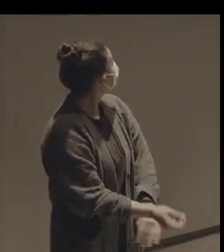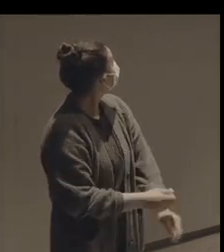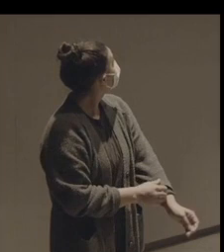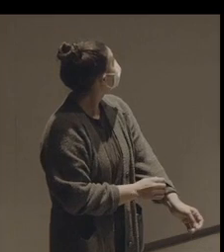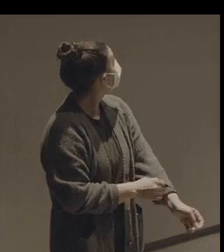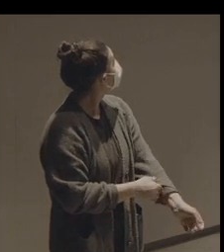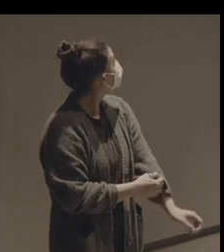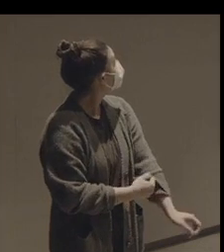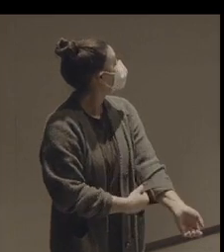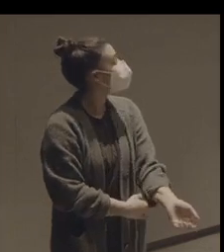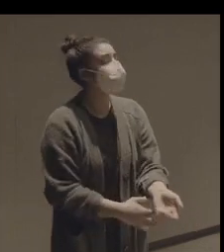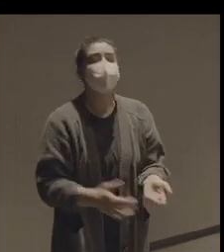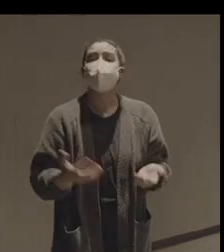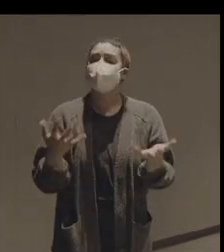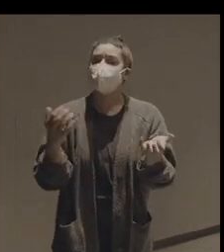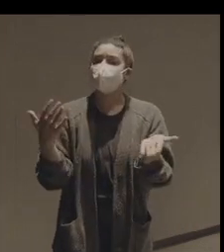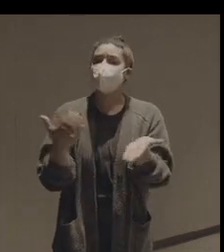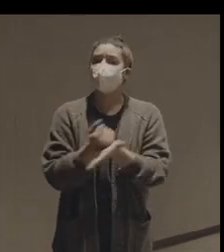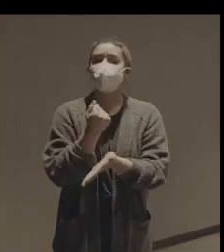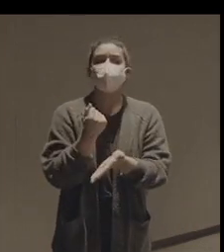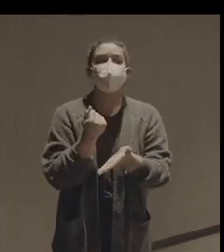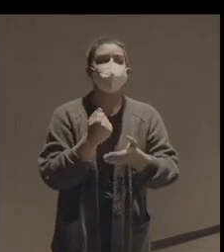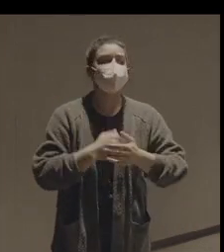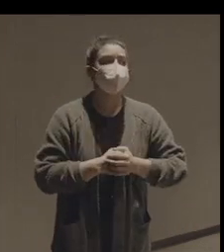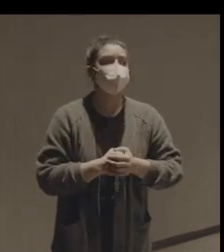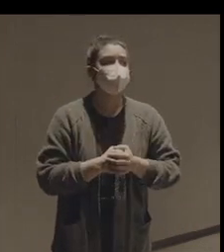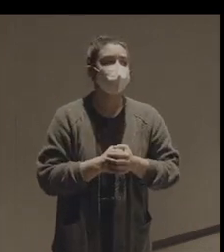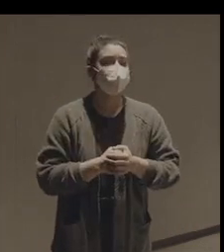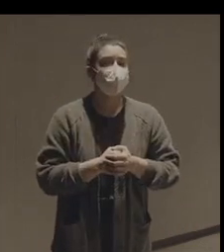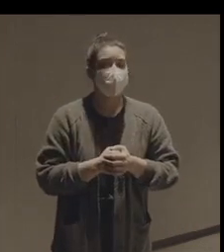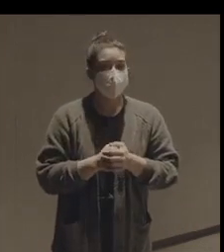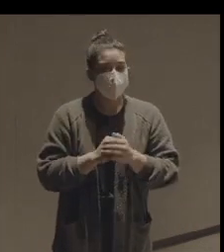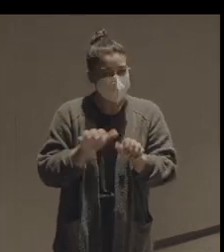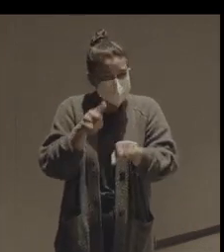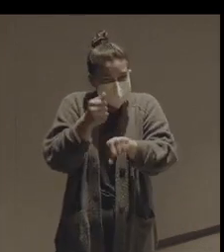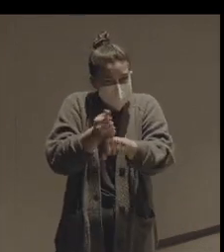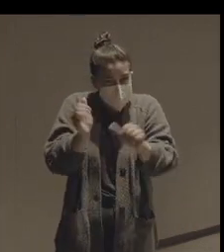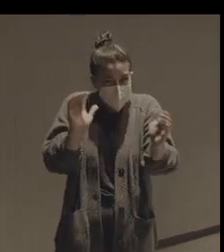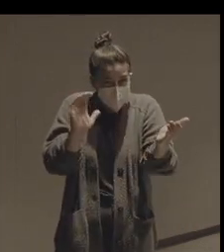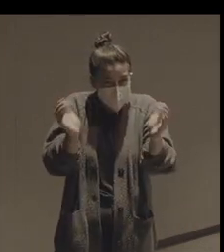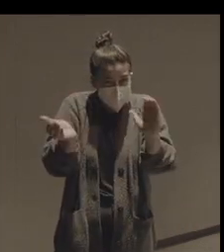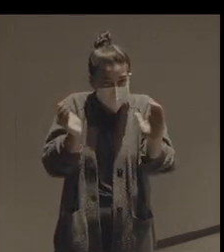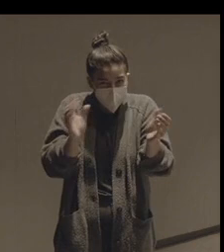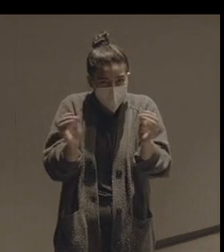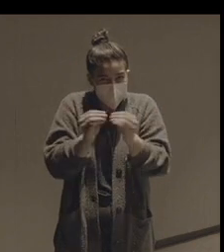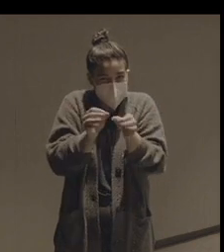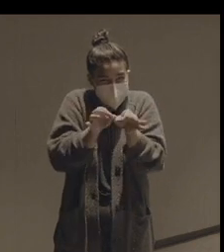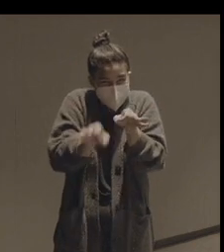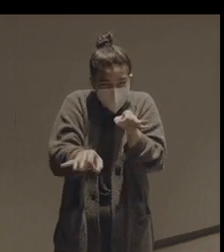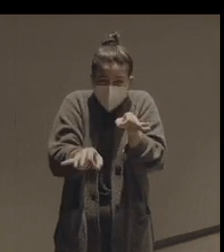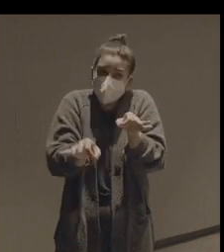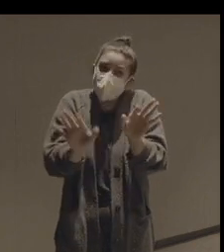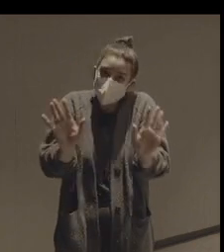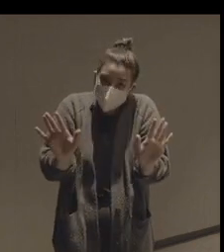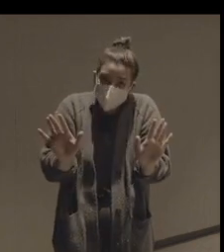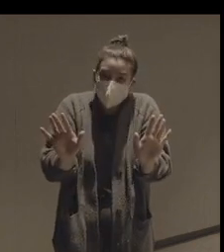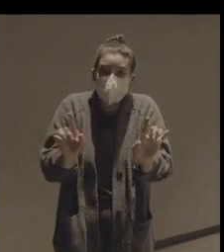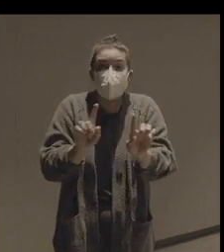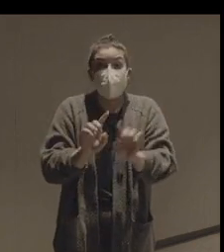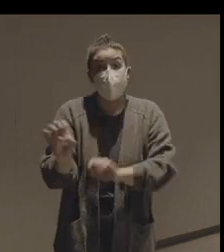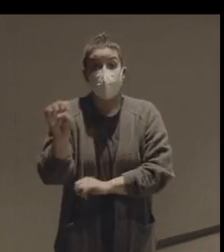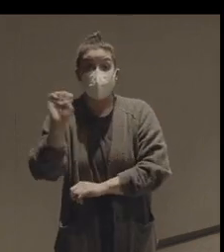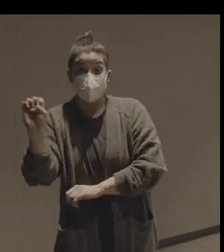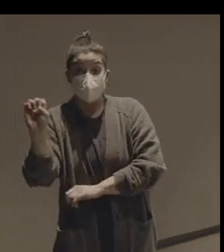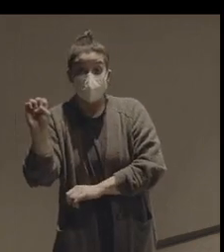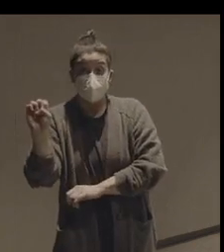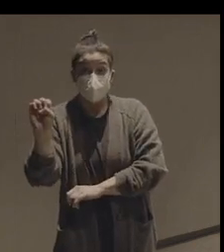I also want to take a second to make a simplified comparison, as if the one before wasn't simplified too, of East Coast and West Coast